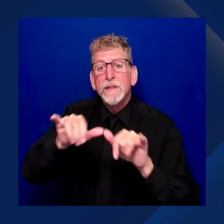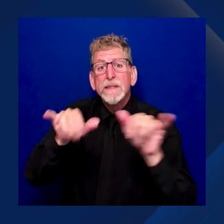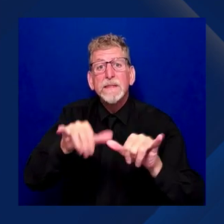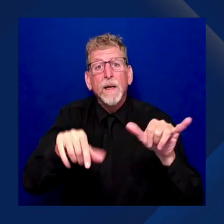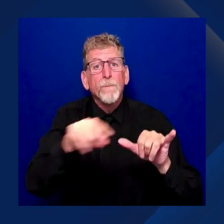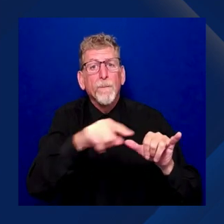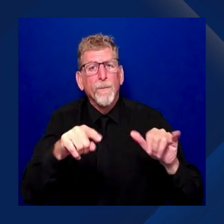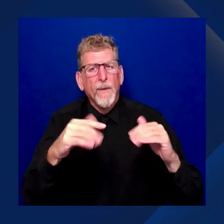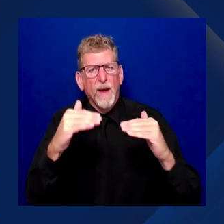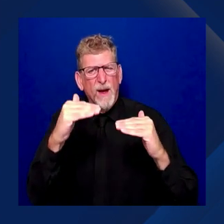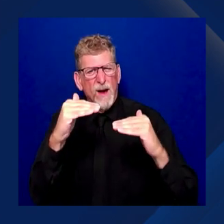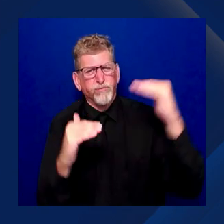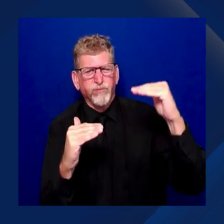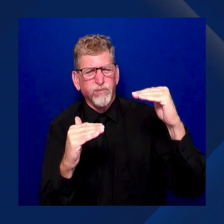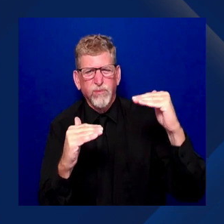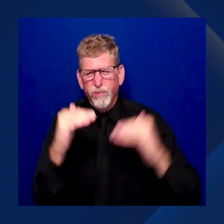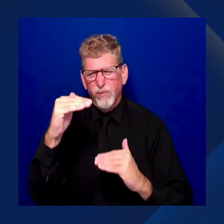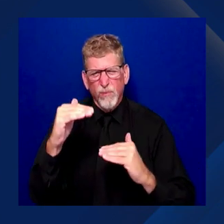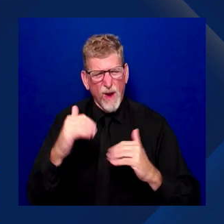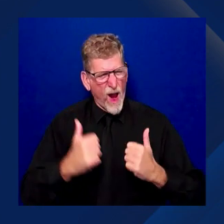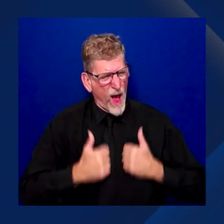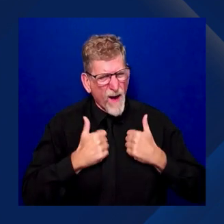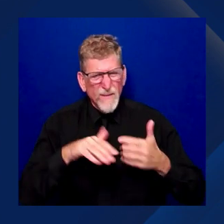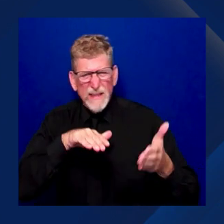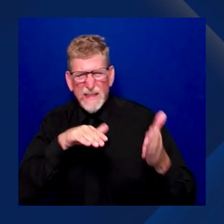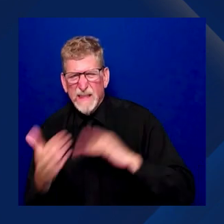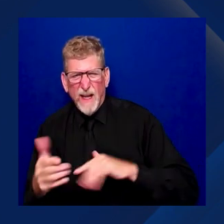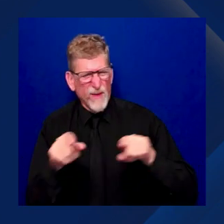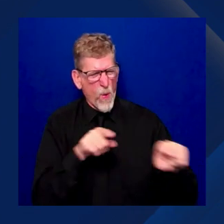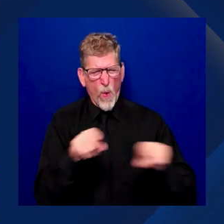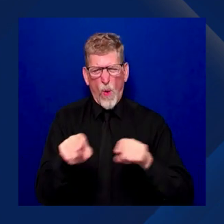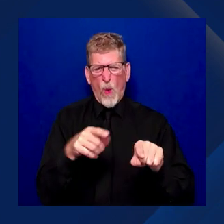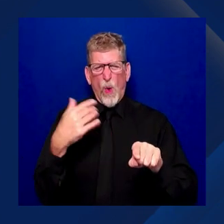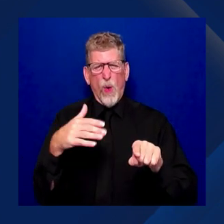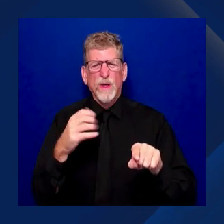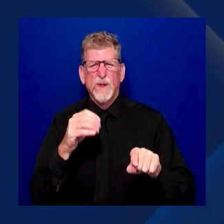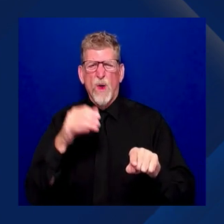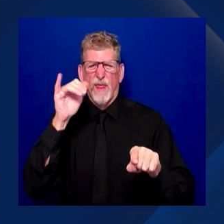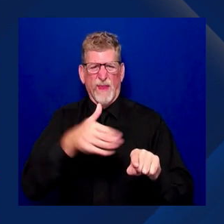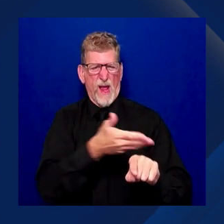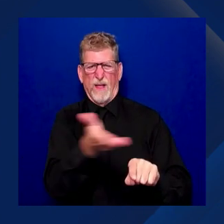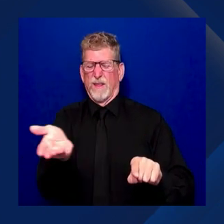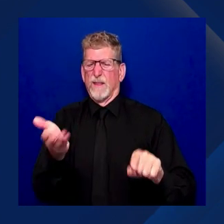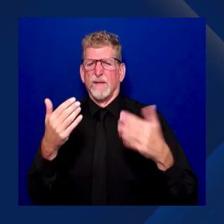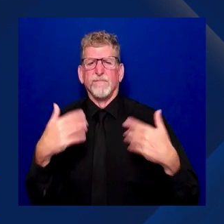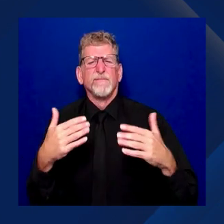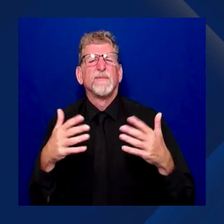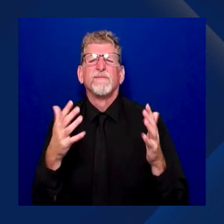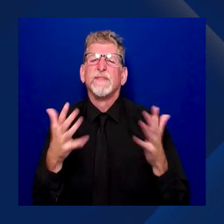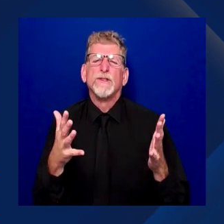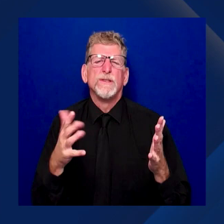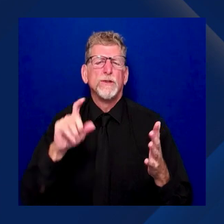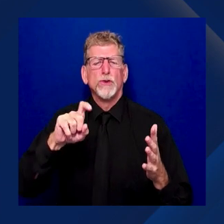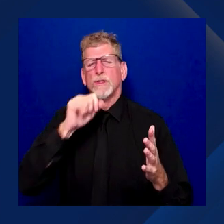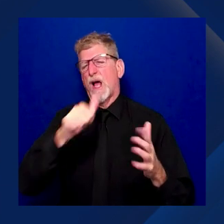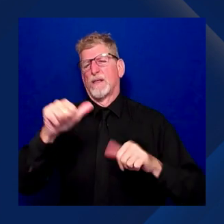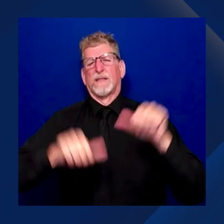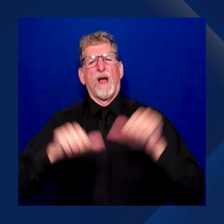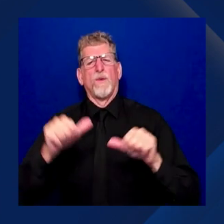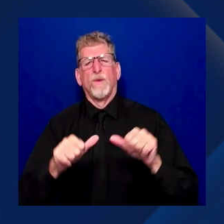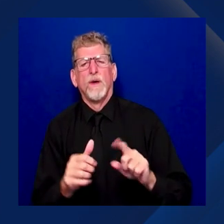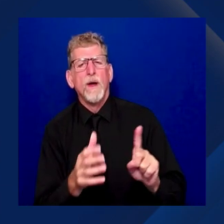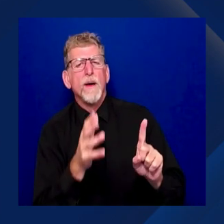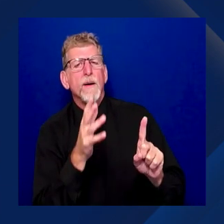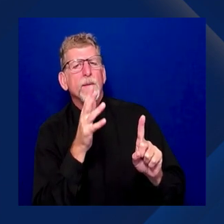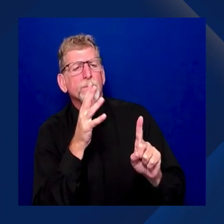death. So let us all say unequivocally, maternal mortality and